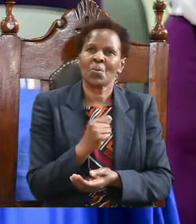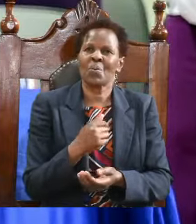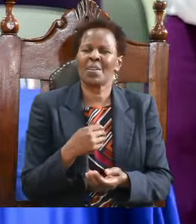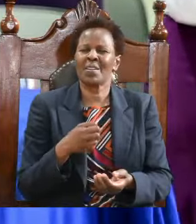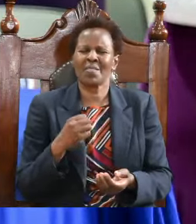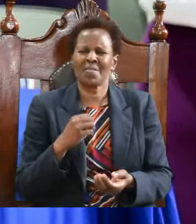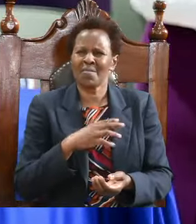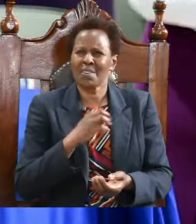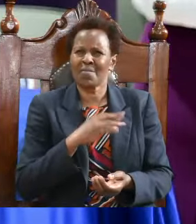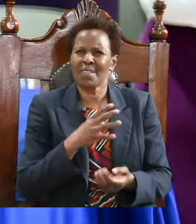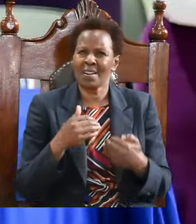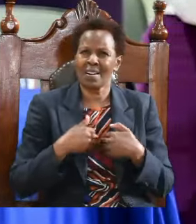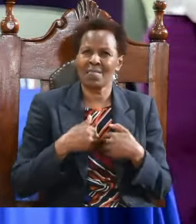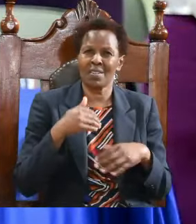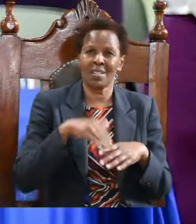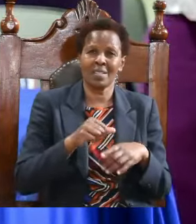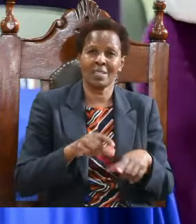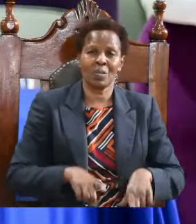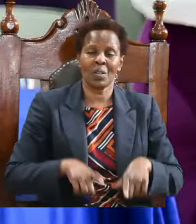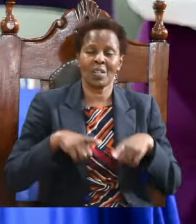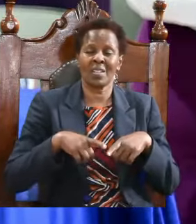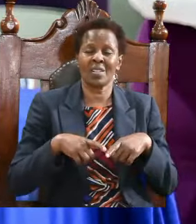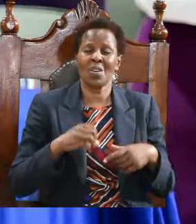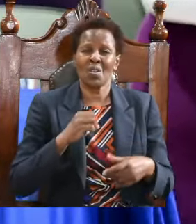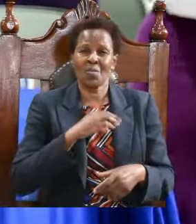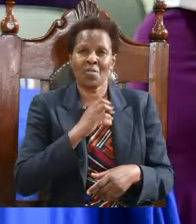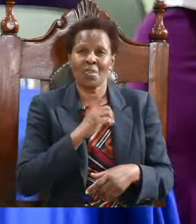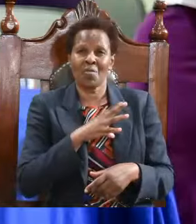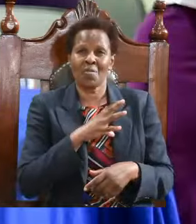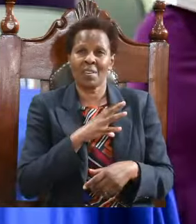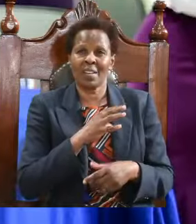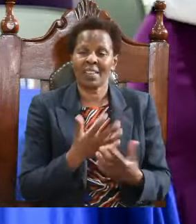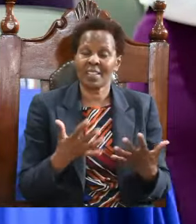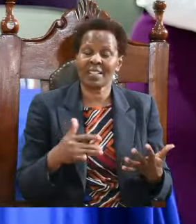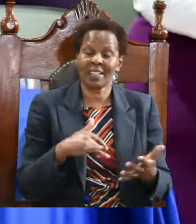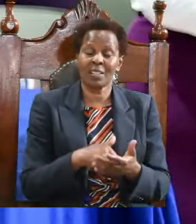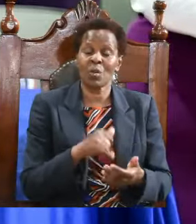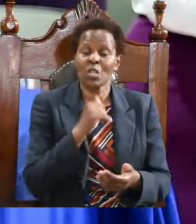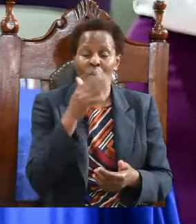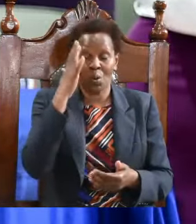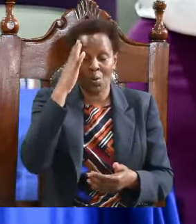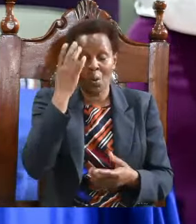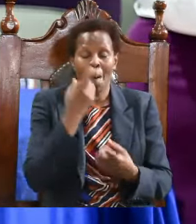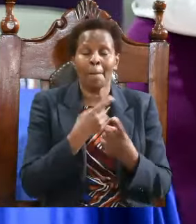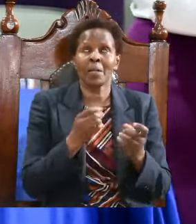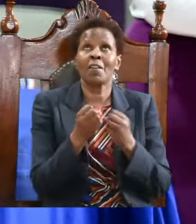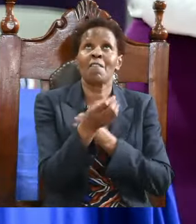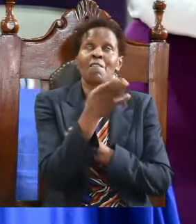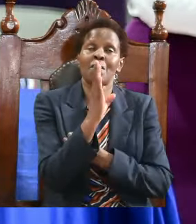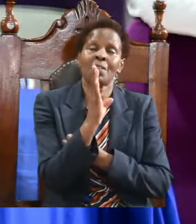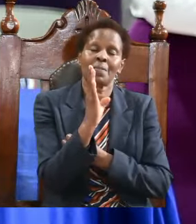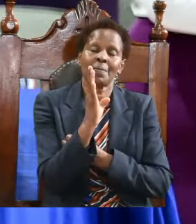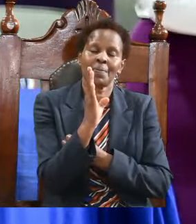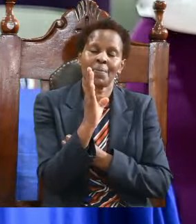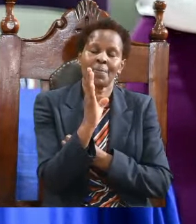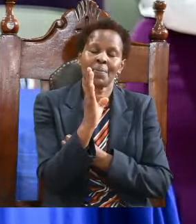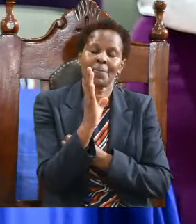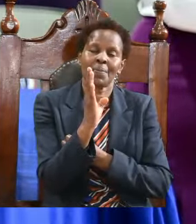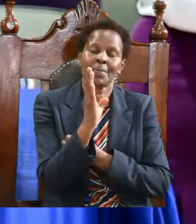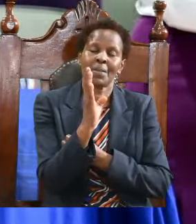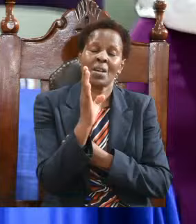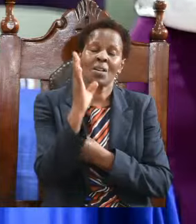fears in our lives. We are fearing of the unknown. But Lord Almighty,